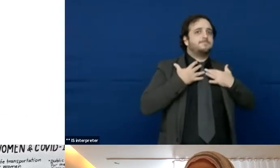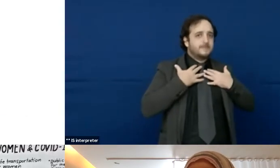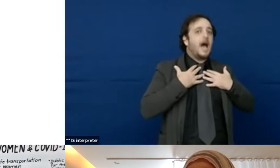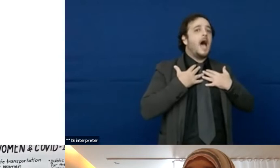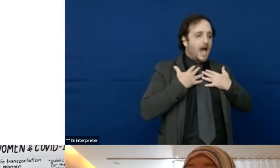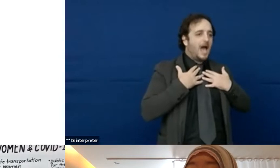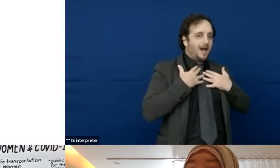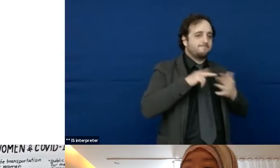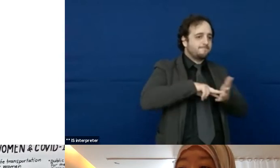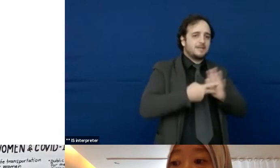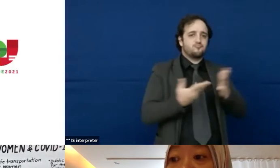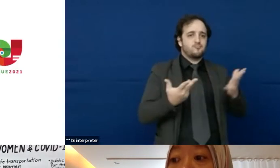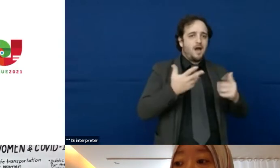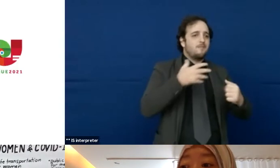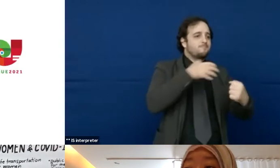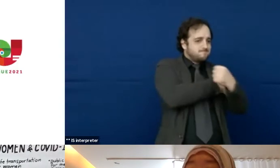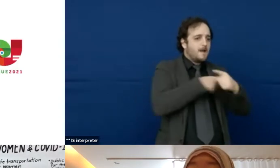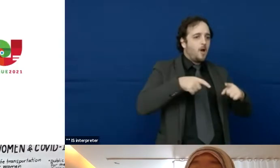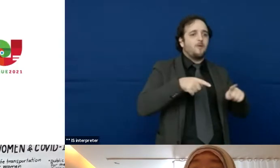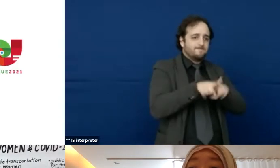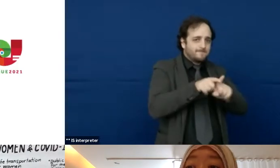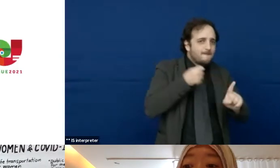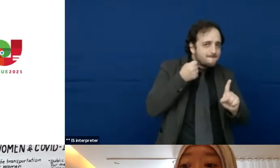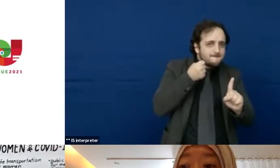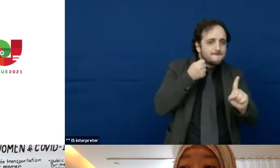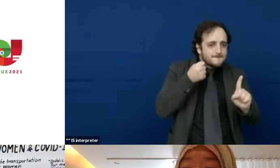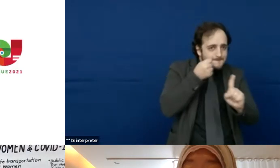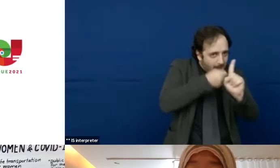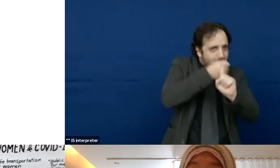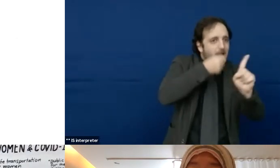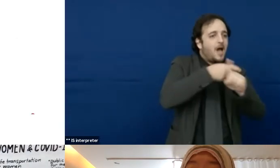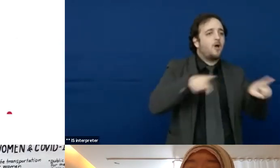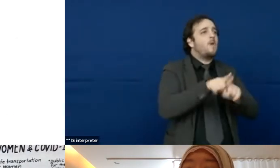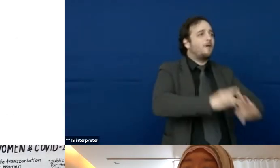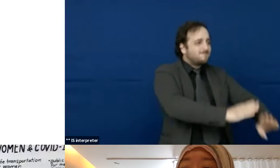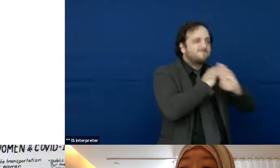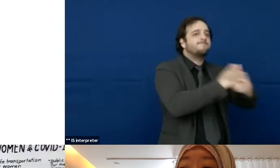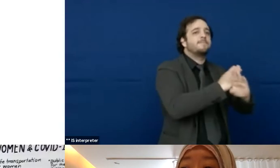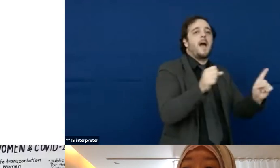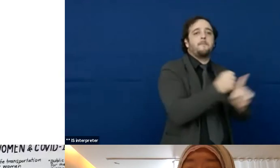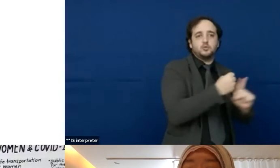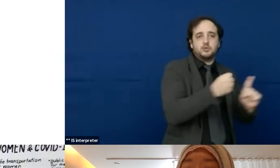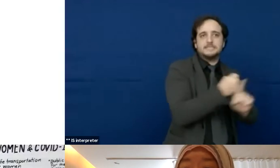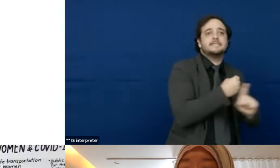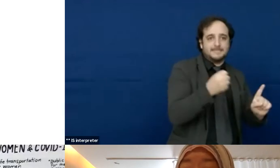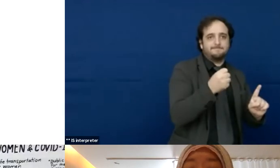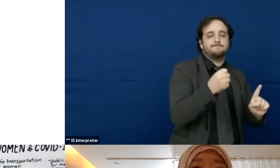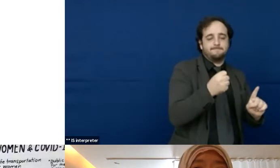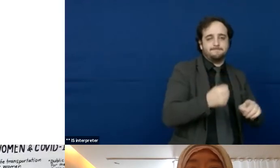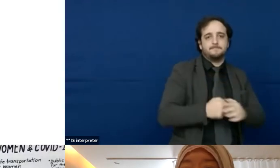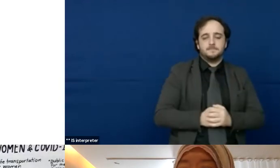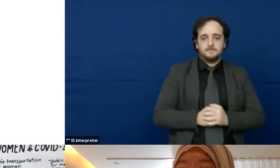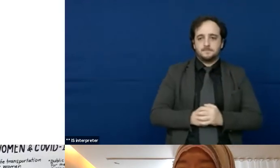Work in workplaces, particularly formal and government institutions, to disallow the prominence